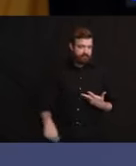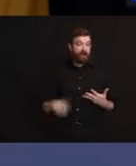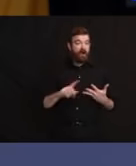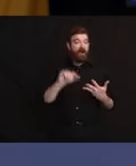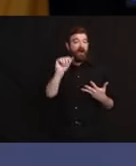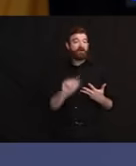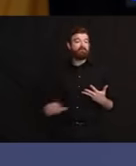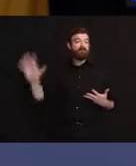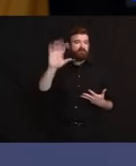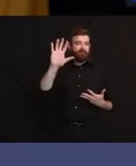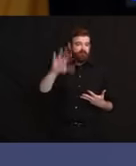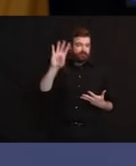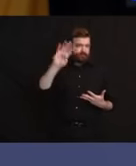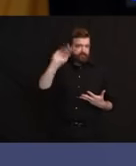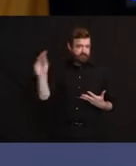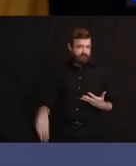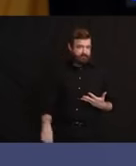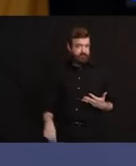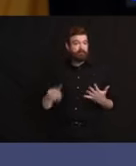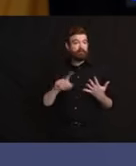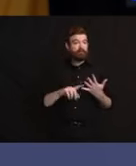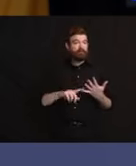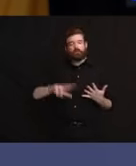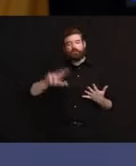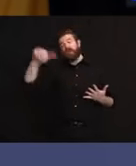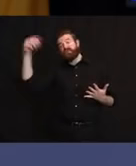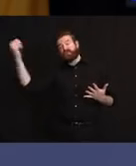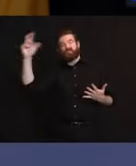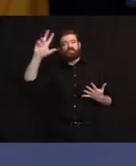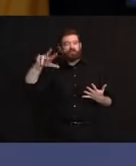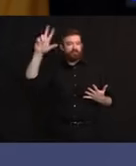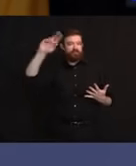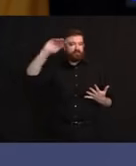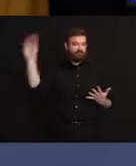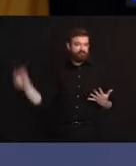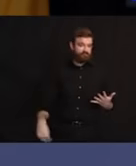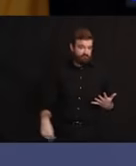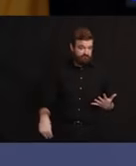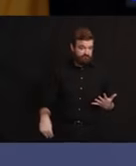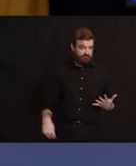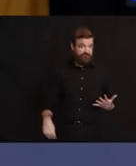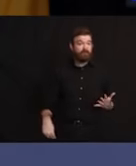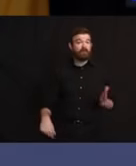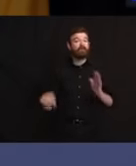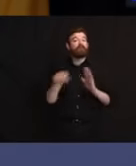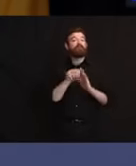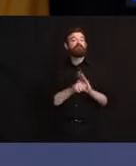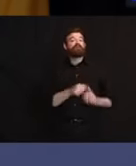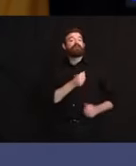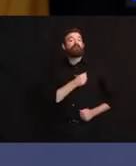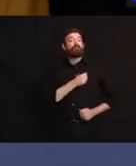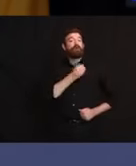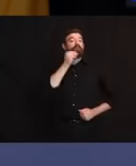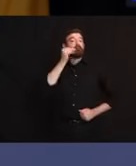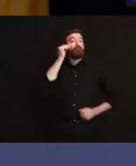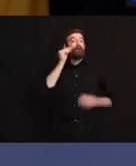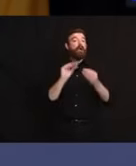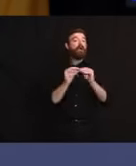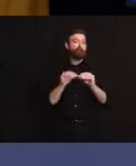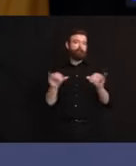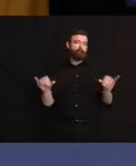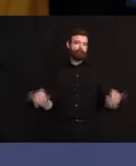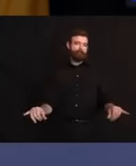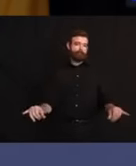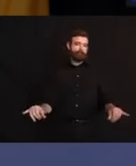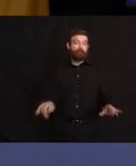5.4, and other, 3.3. In our state veterans' homes, the numbers remain the same as they do in our psychiatric